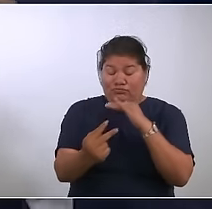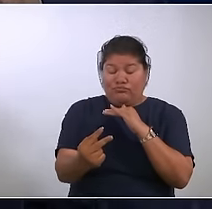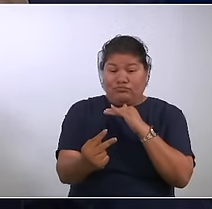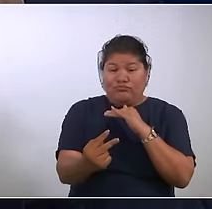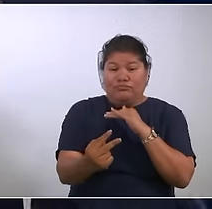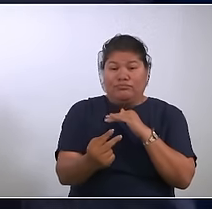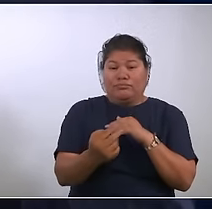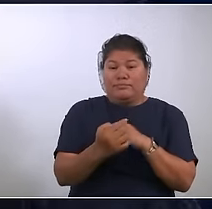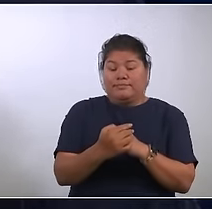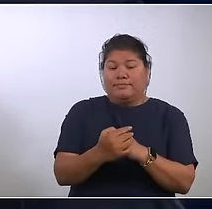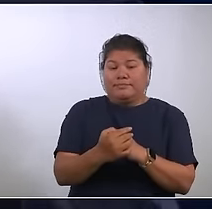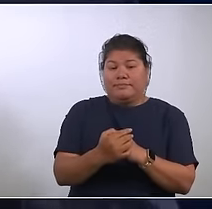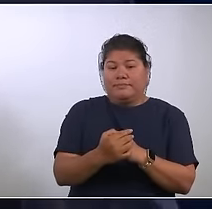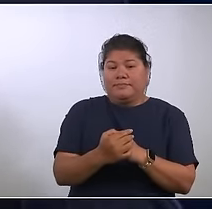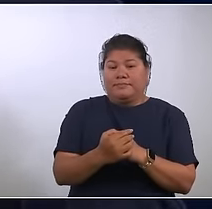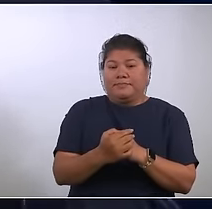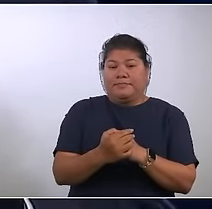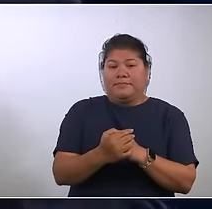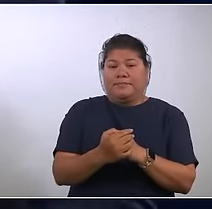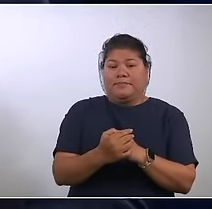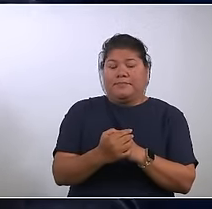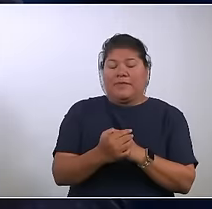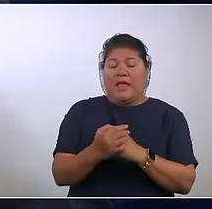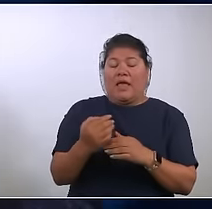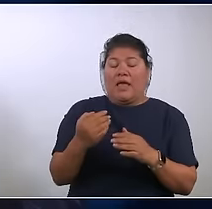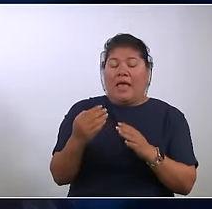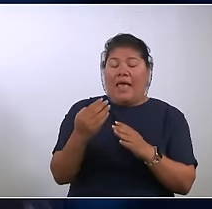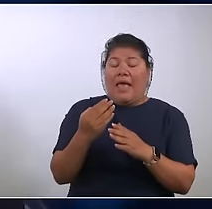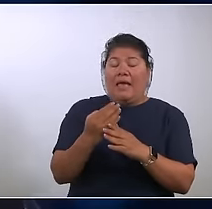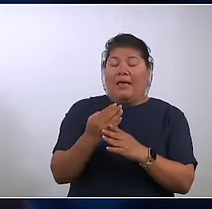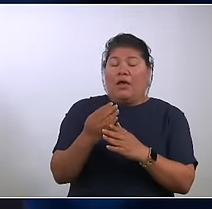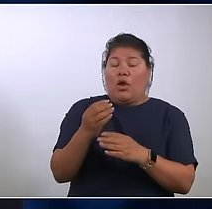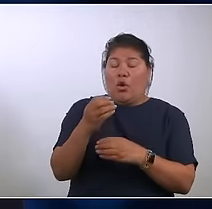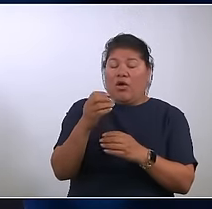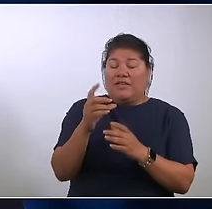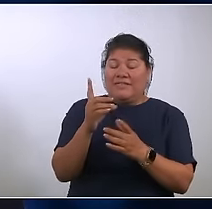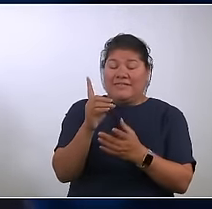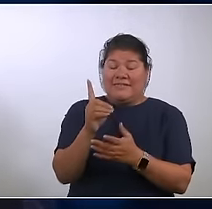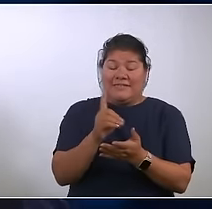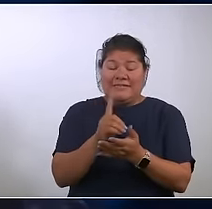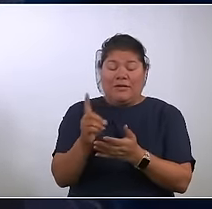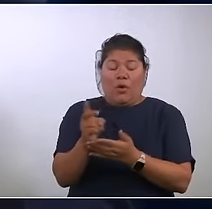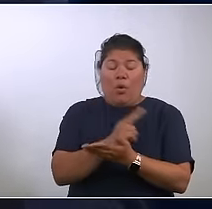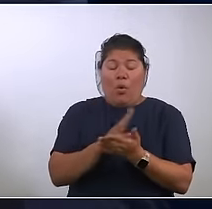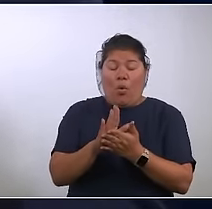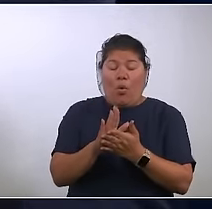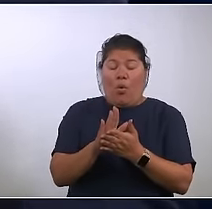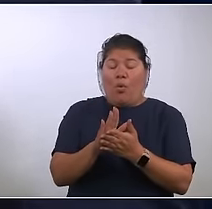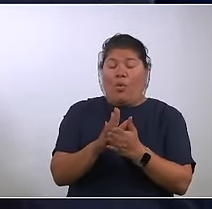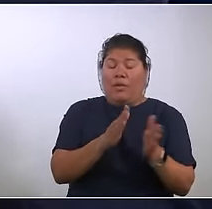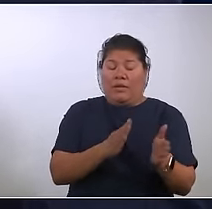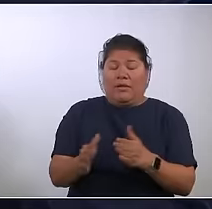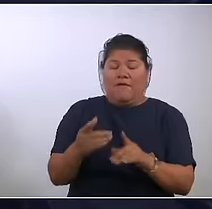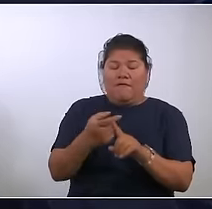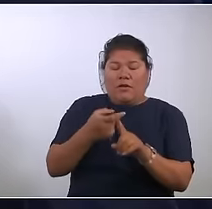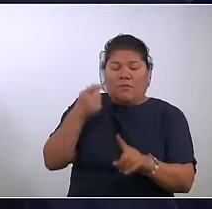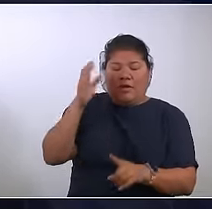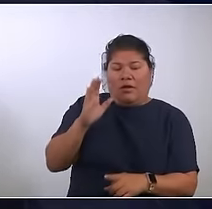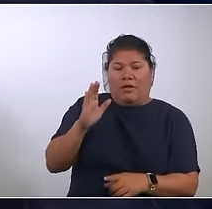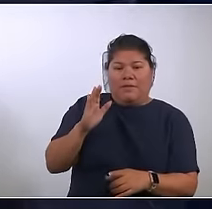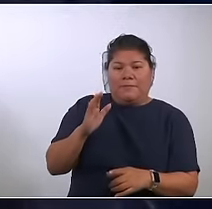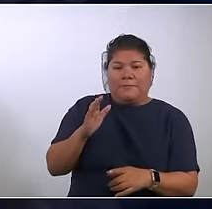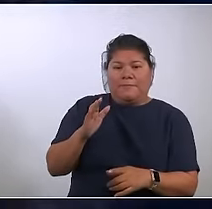Prophecy. Tiene origen divino. Has a divine origin. Porque viene de Dios. Because it comes from God. Y si